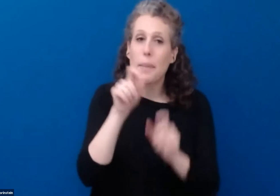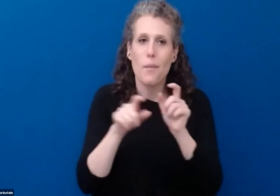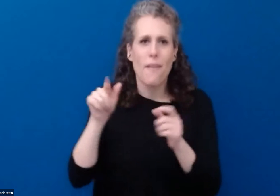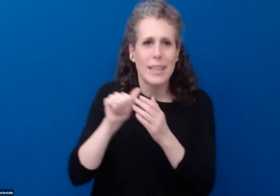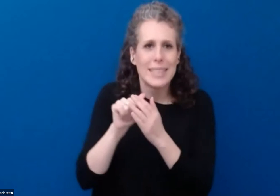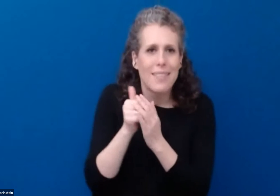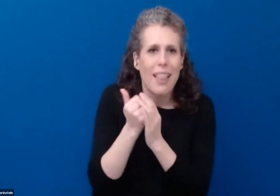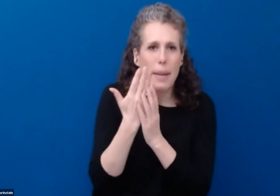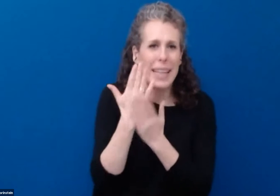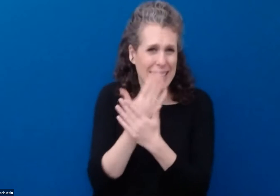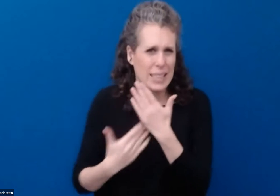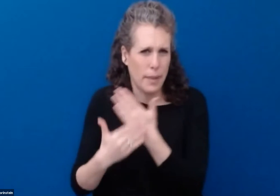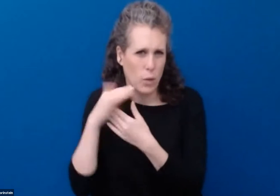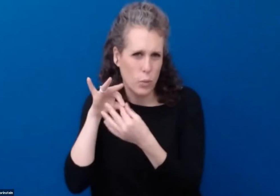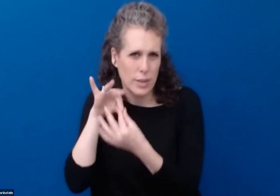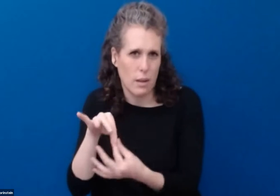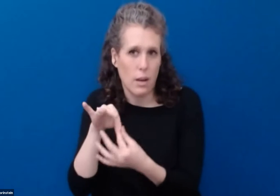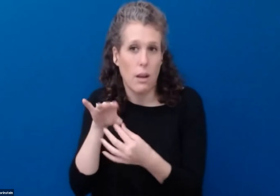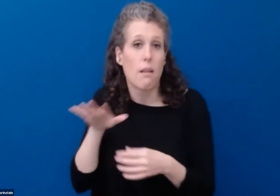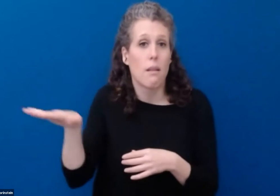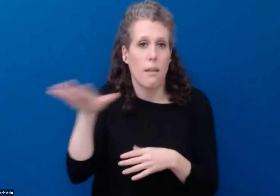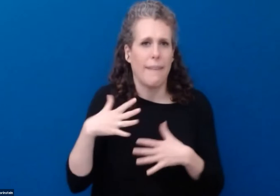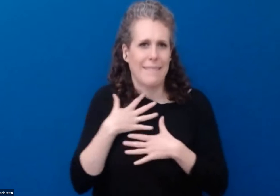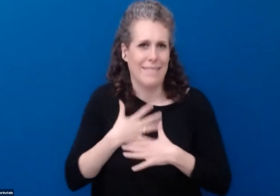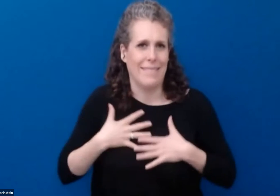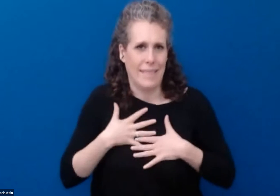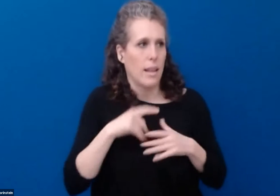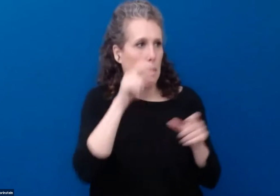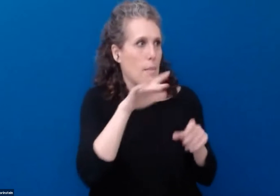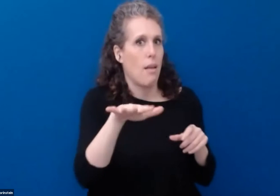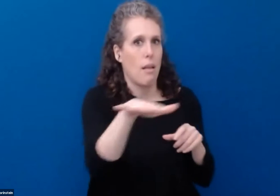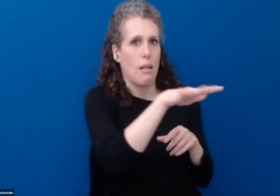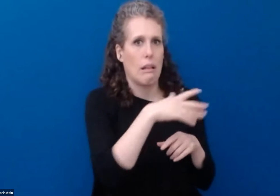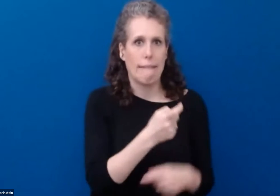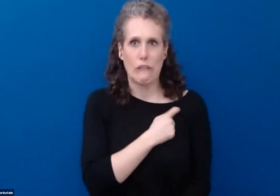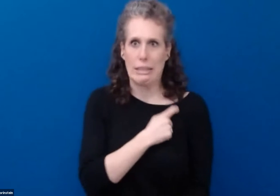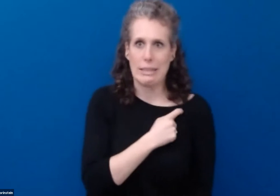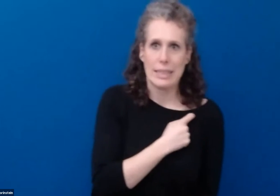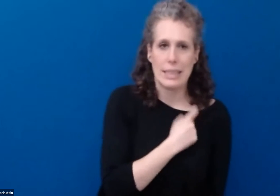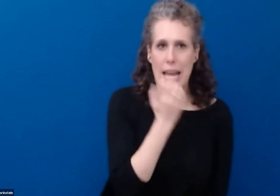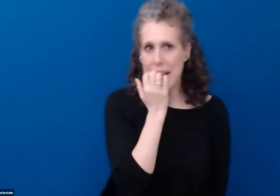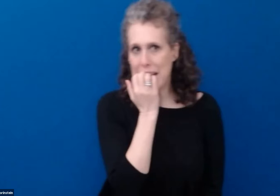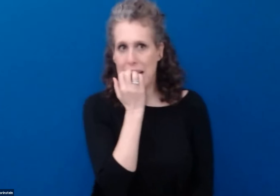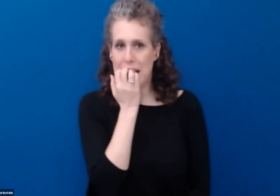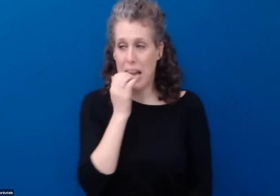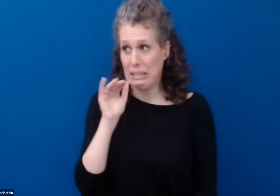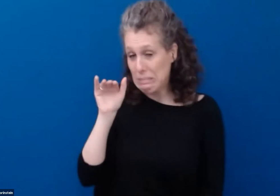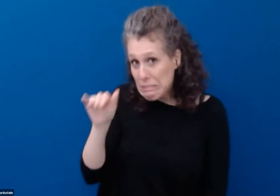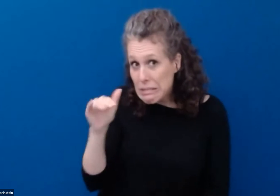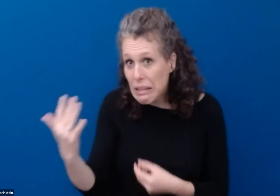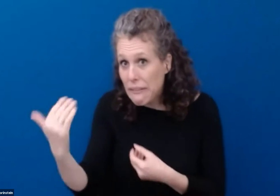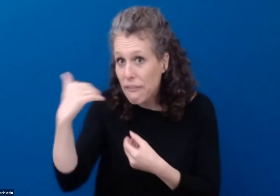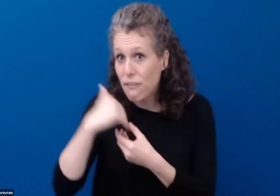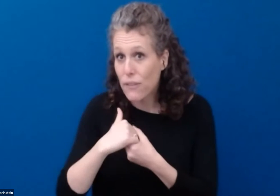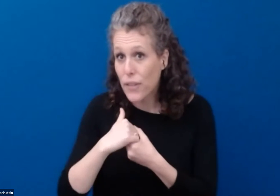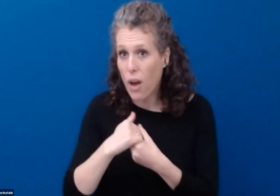developmental disabilities, they feel that people are very afraid to ask them to take part in any kind of